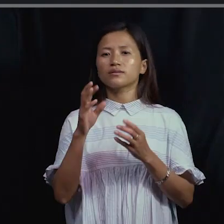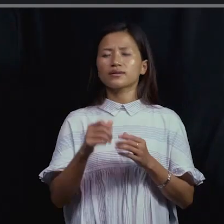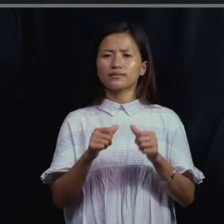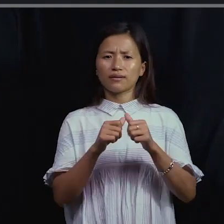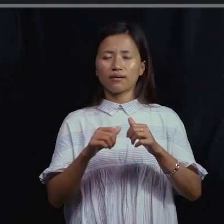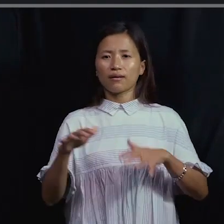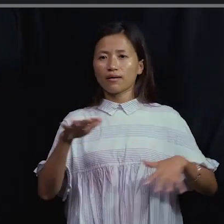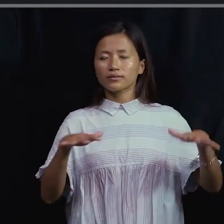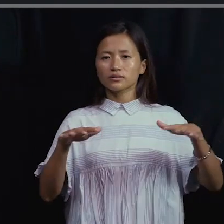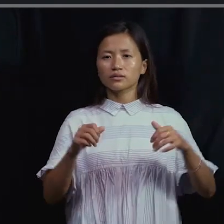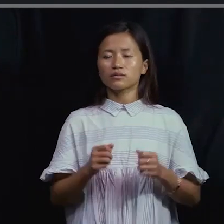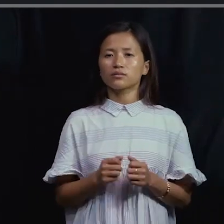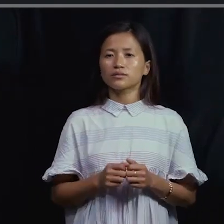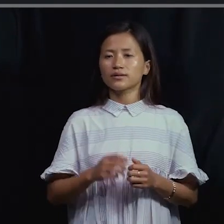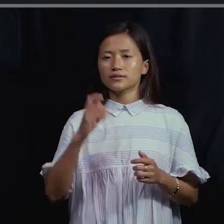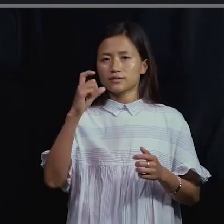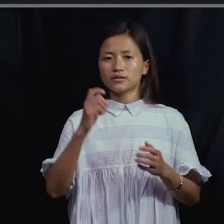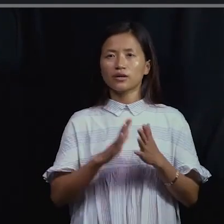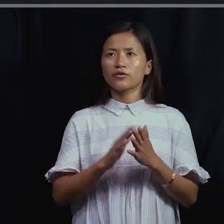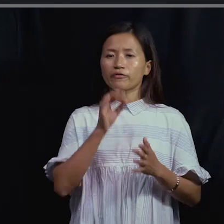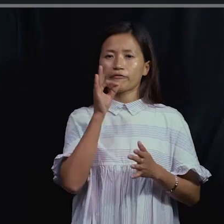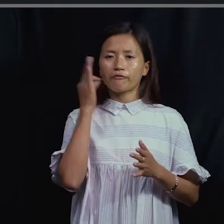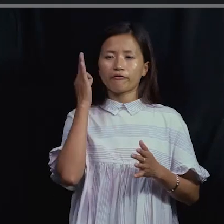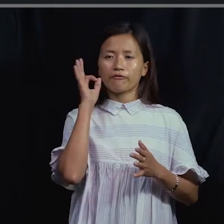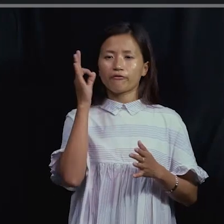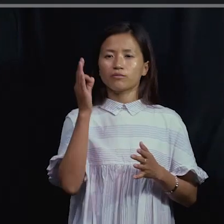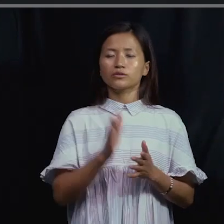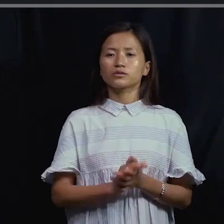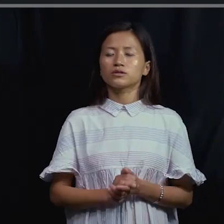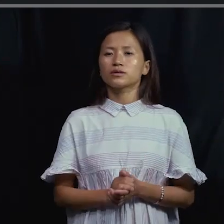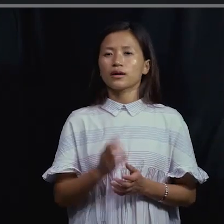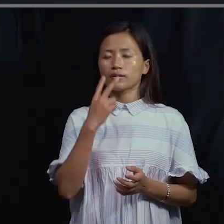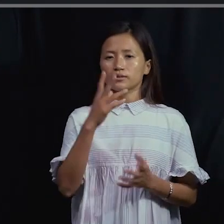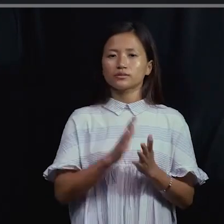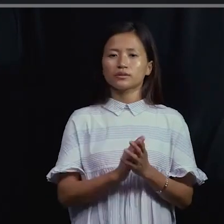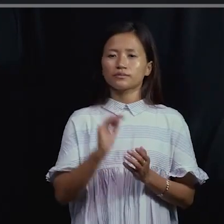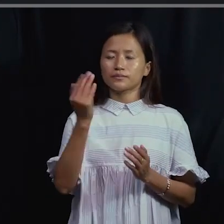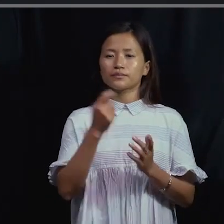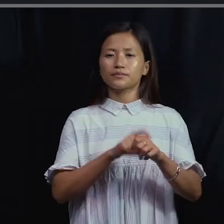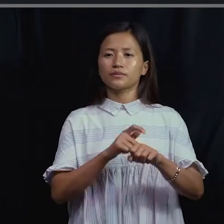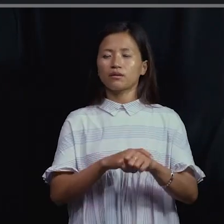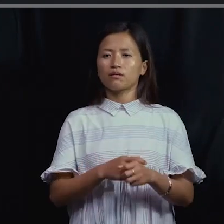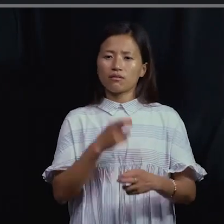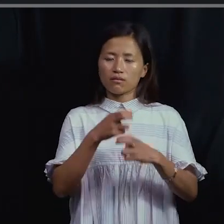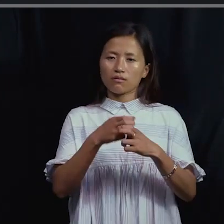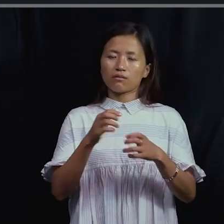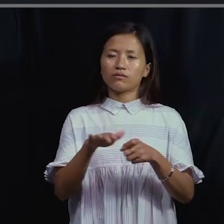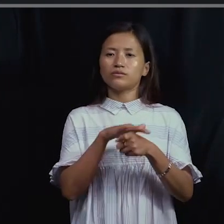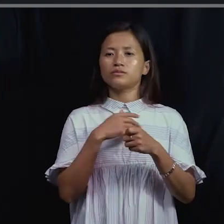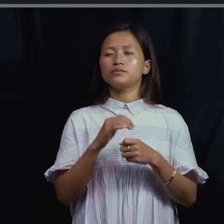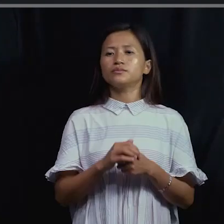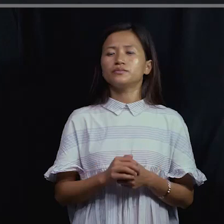or celebrity or sports person, right? So those kind of over idolization is sometimes harmful. So what is